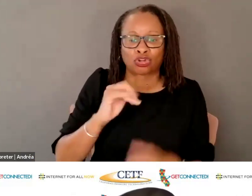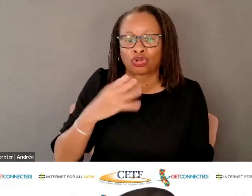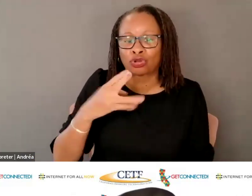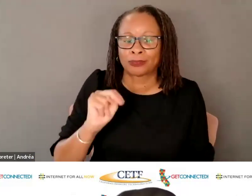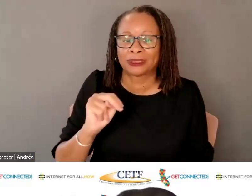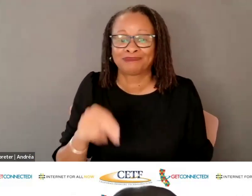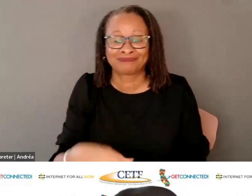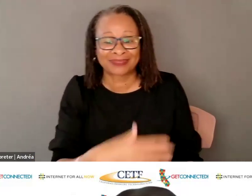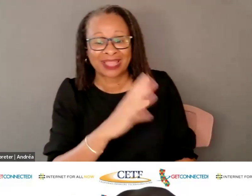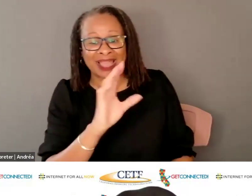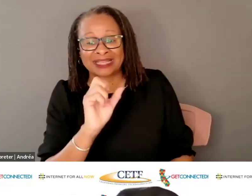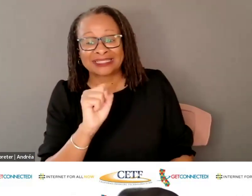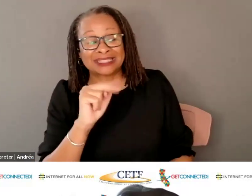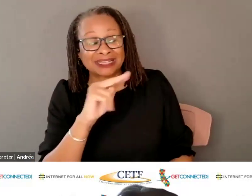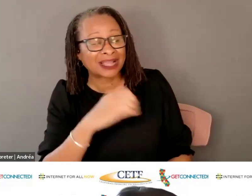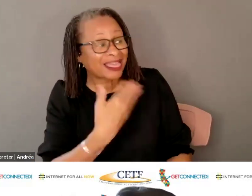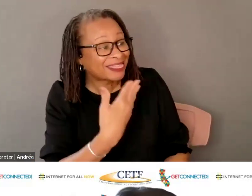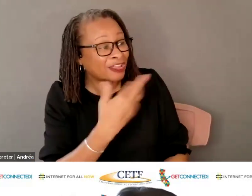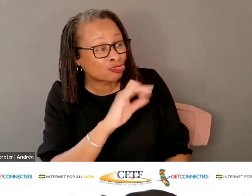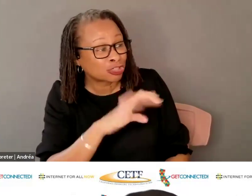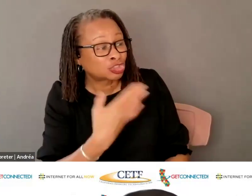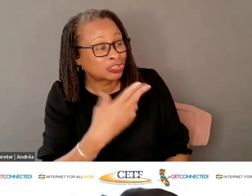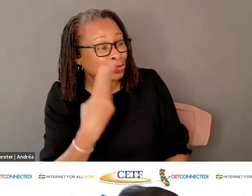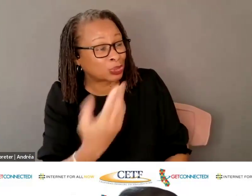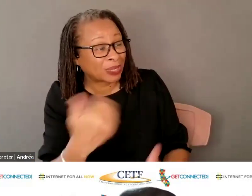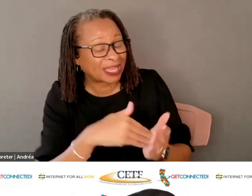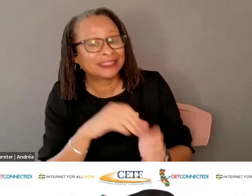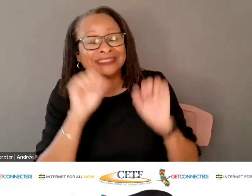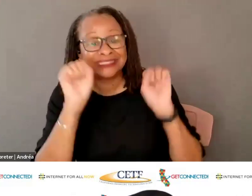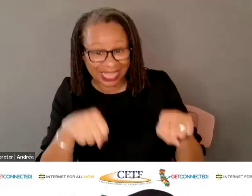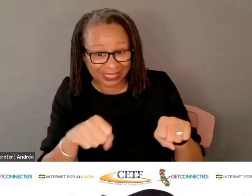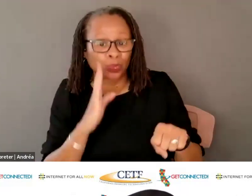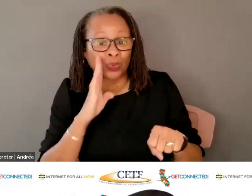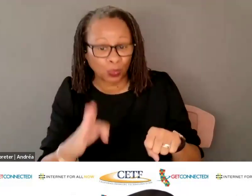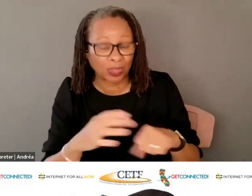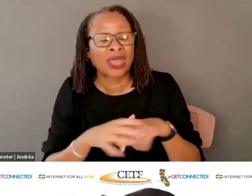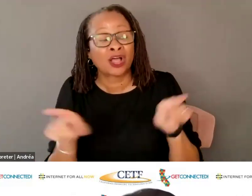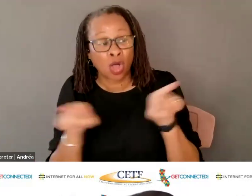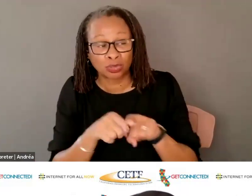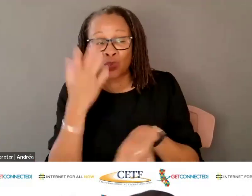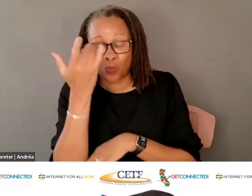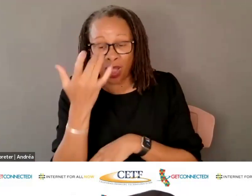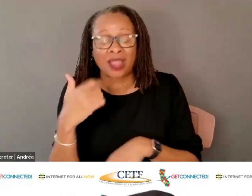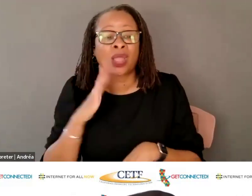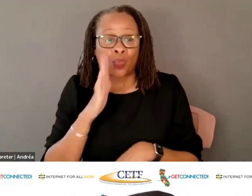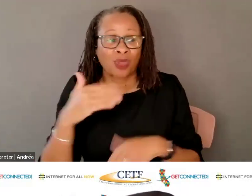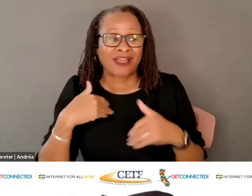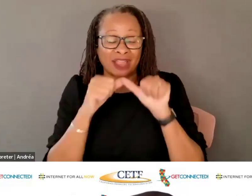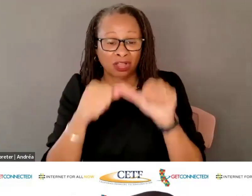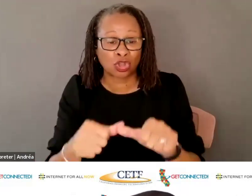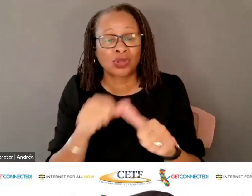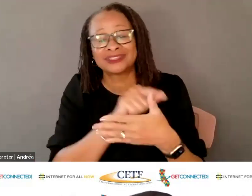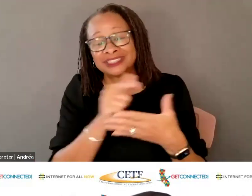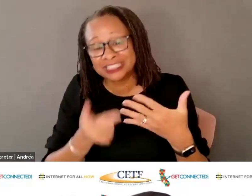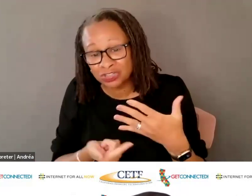over the years. The answer is yes, which is why also, Rich, that there will be an ongoing series